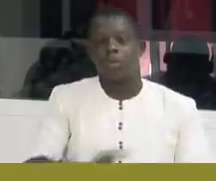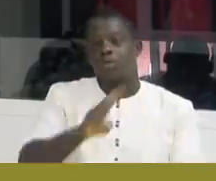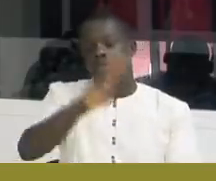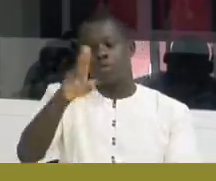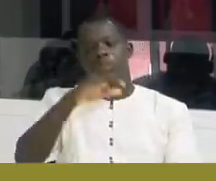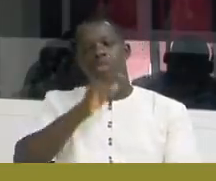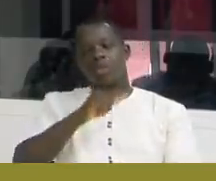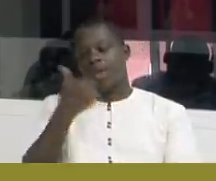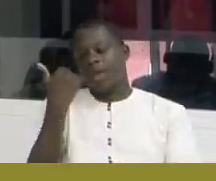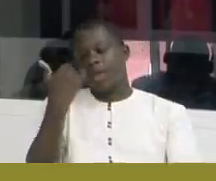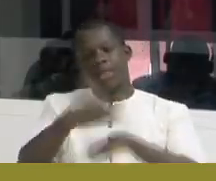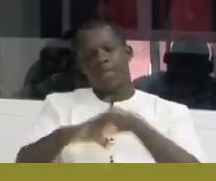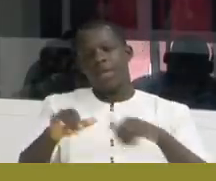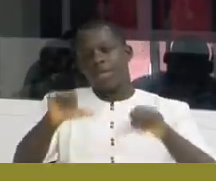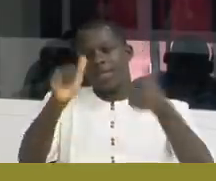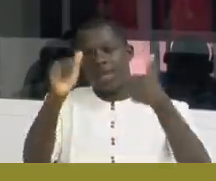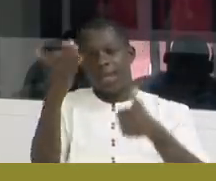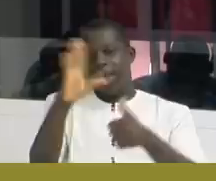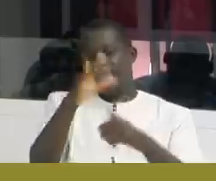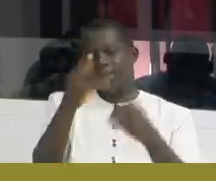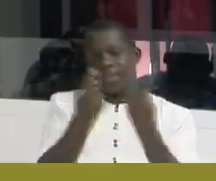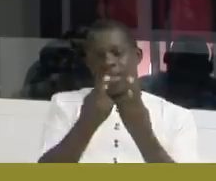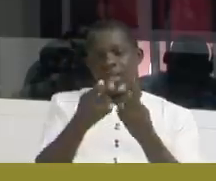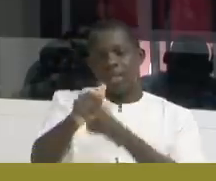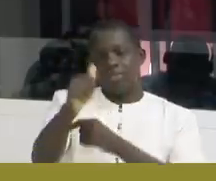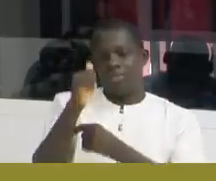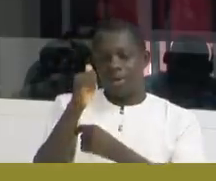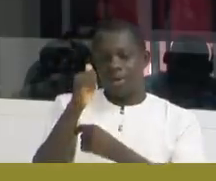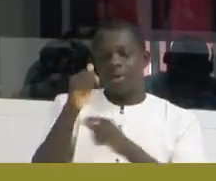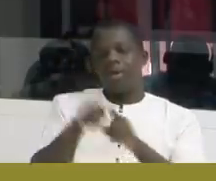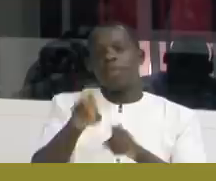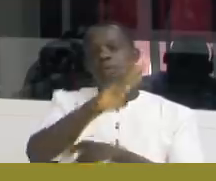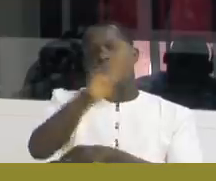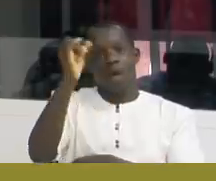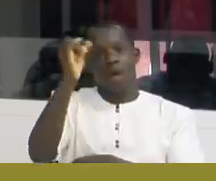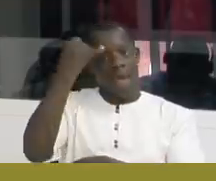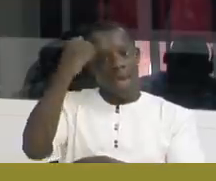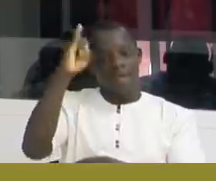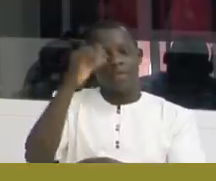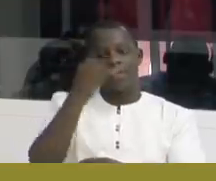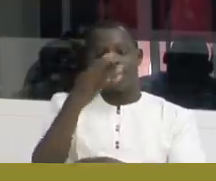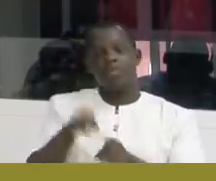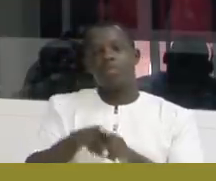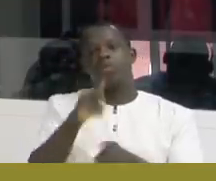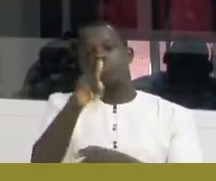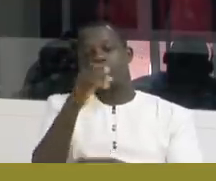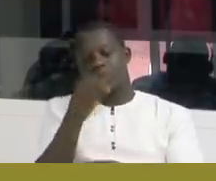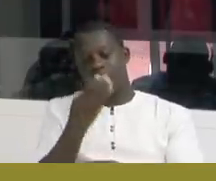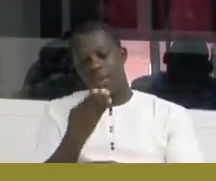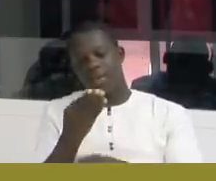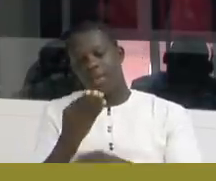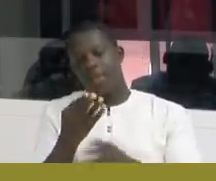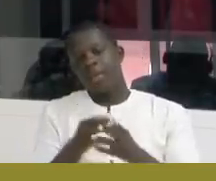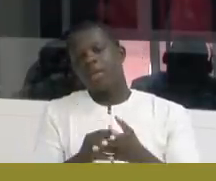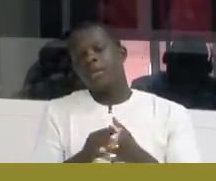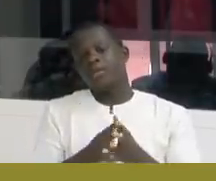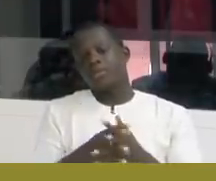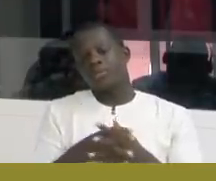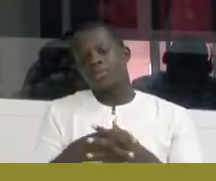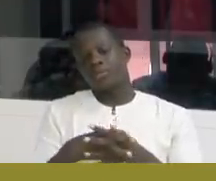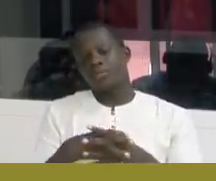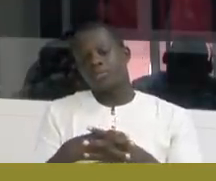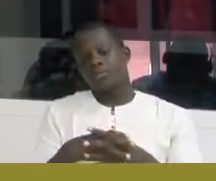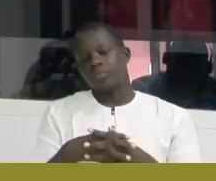I'd never stabbed anyone in the back, sir. I am not suggesting that you stab anybody in the back. No, but you said, and take